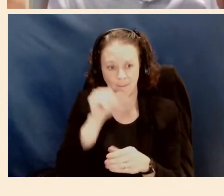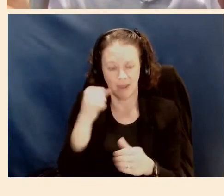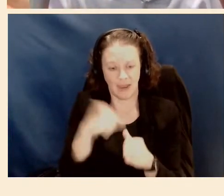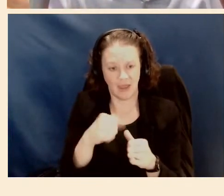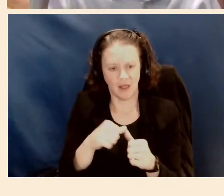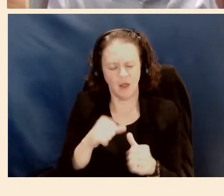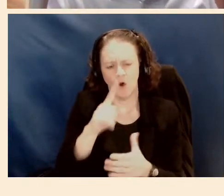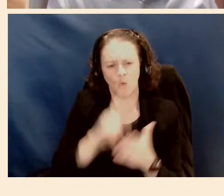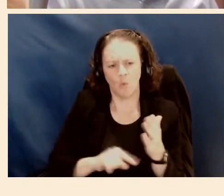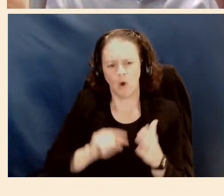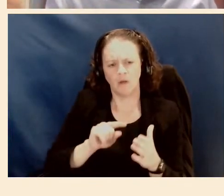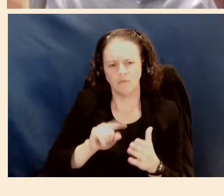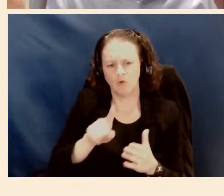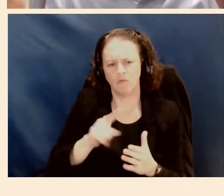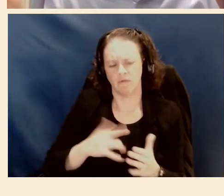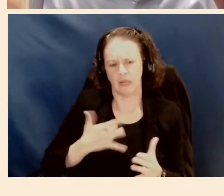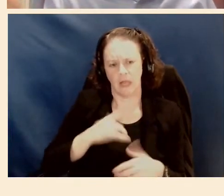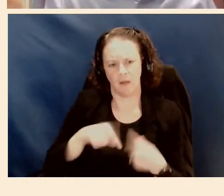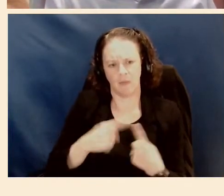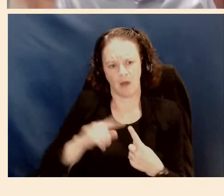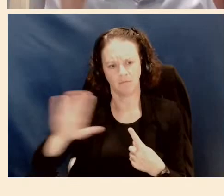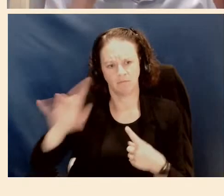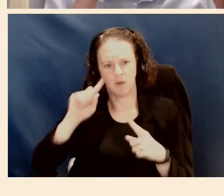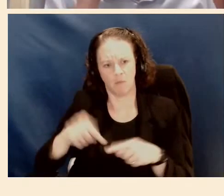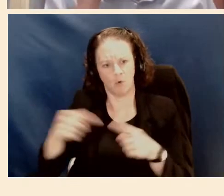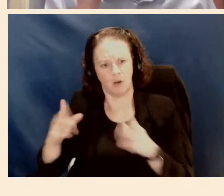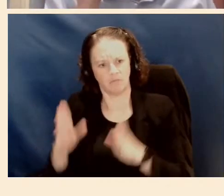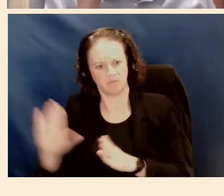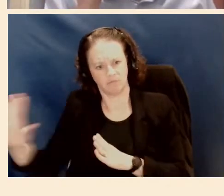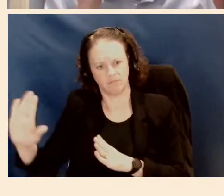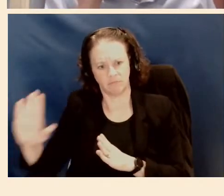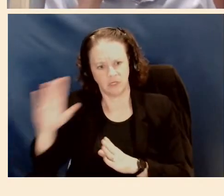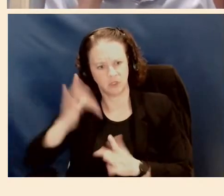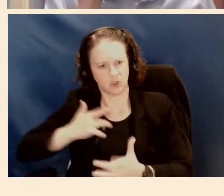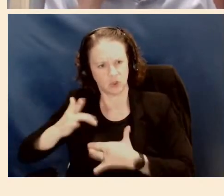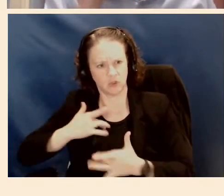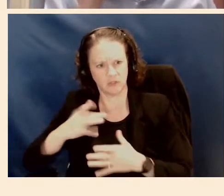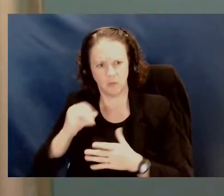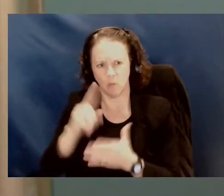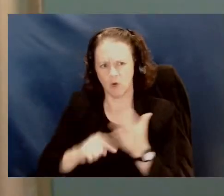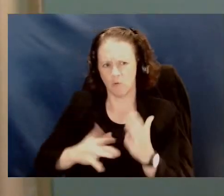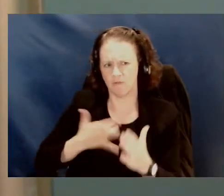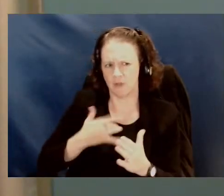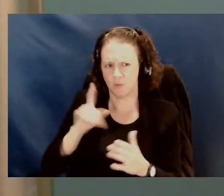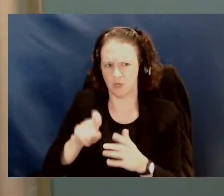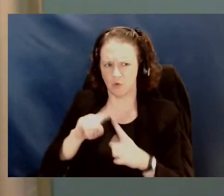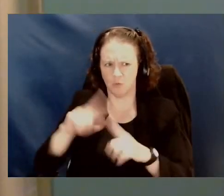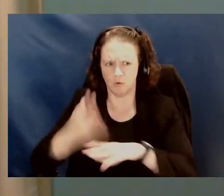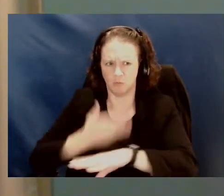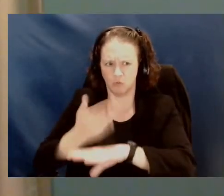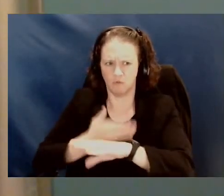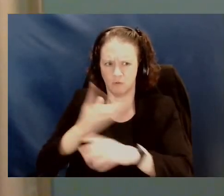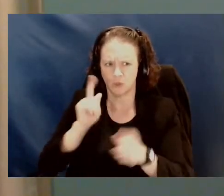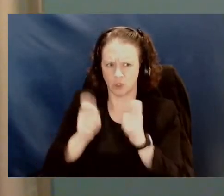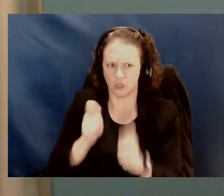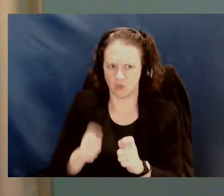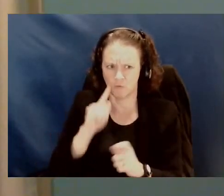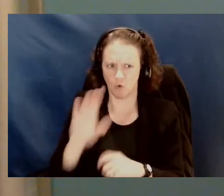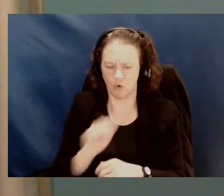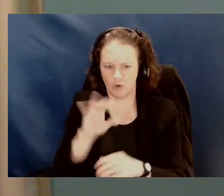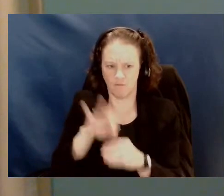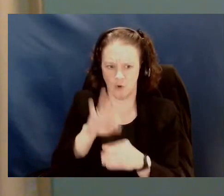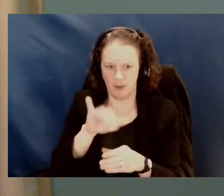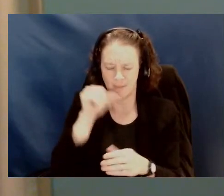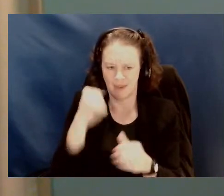opponent, and what changes are needed, if any, to Oregon's vote by mail system? Right. Well, let me first be the only one to